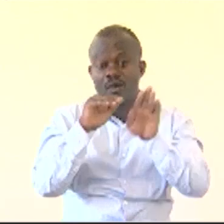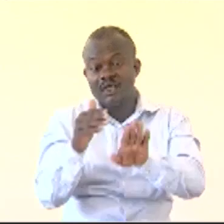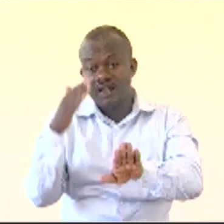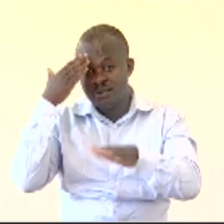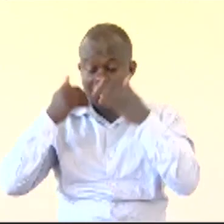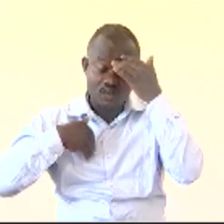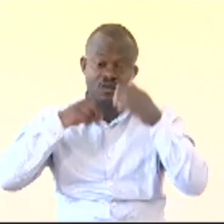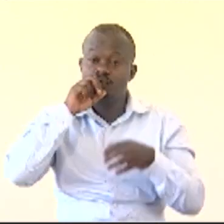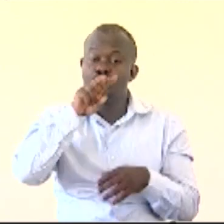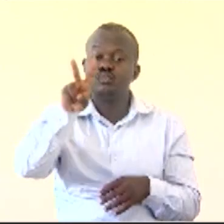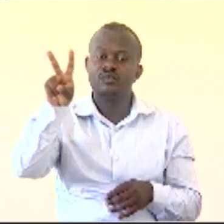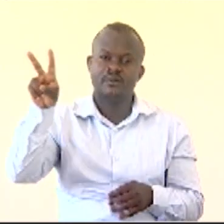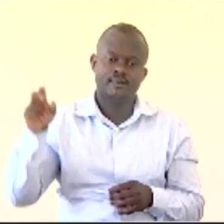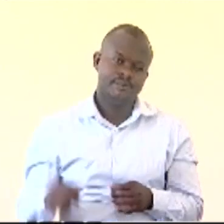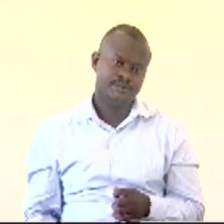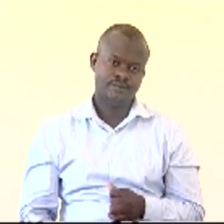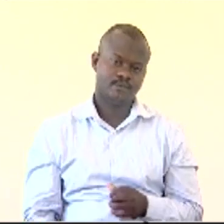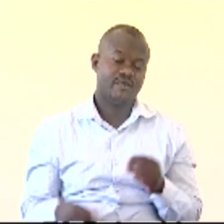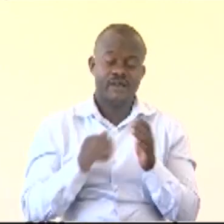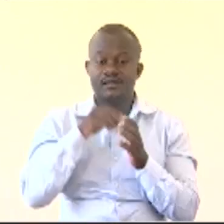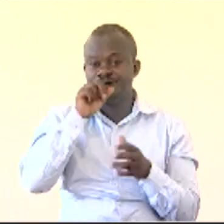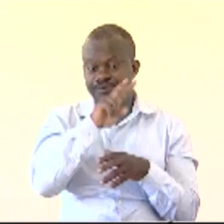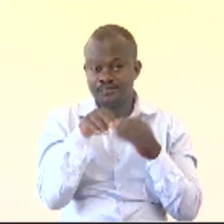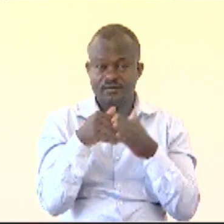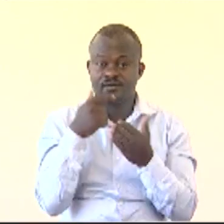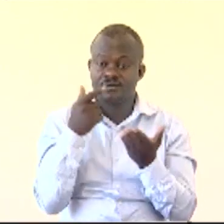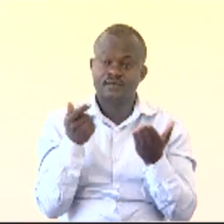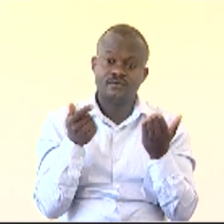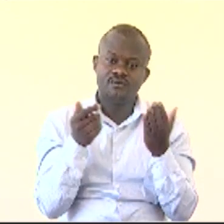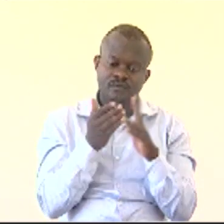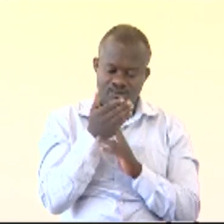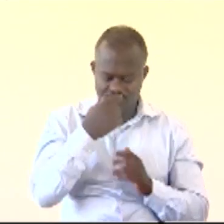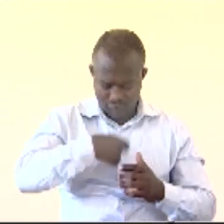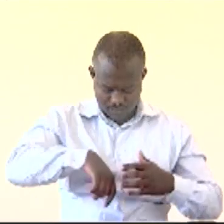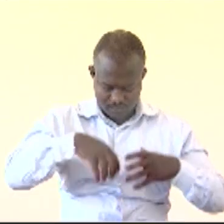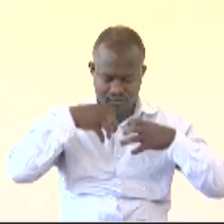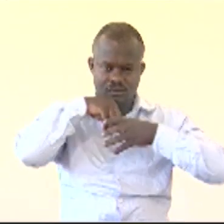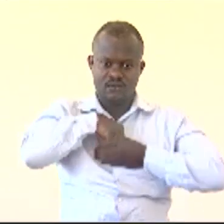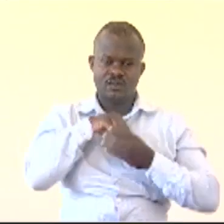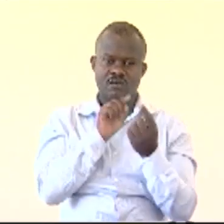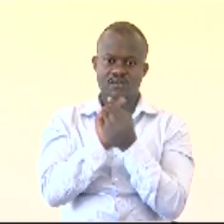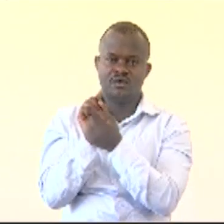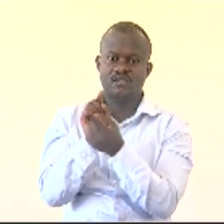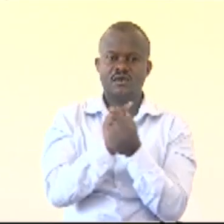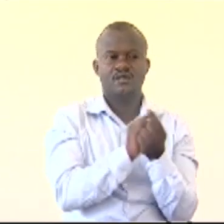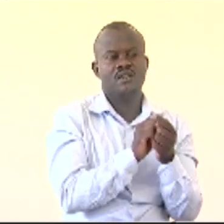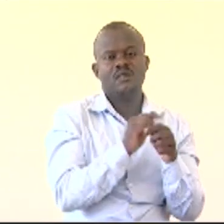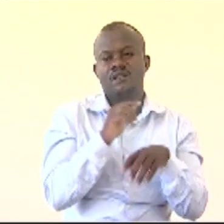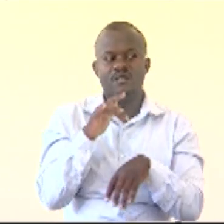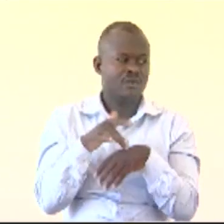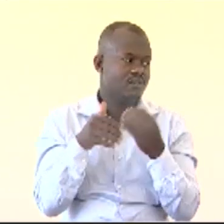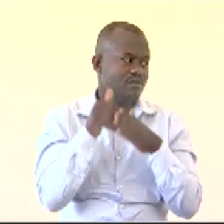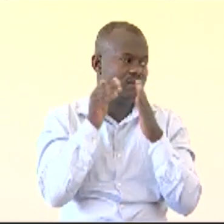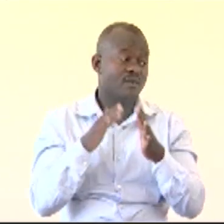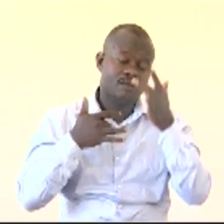Ebola. And Ebola virus is introduced into human body through a contact with a fluid of infected